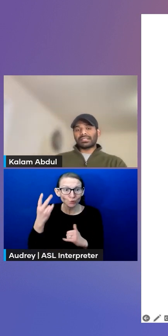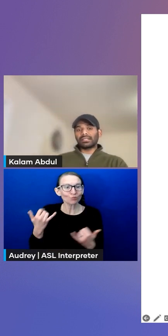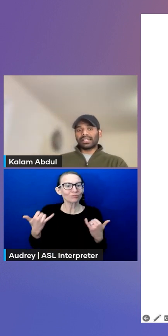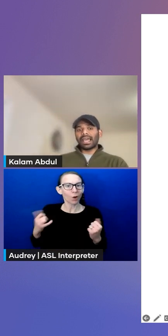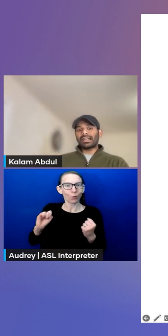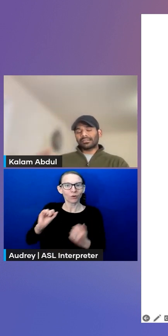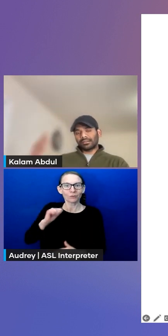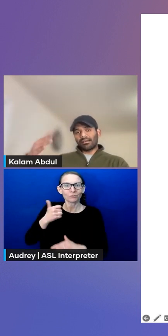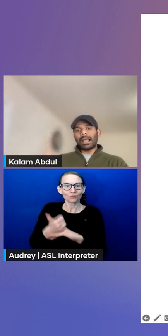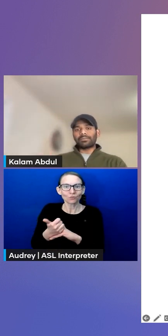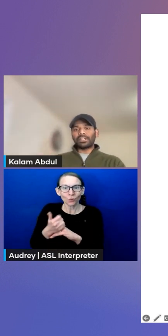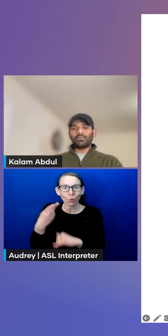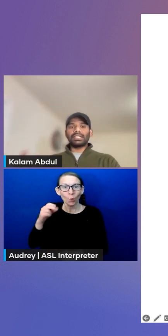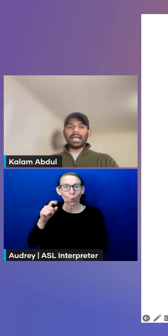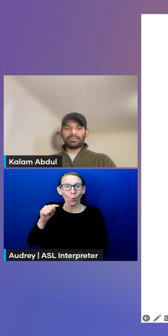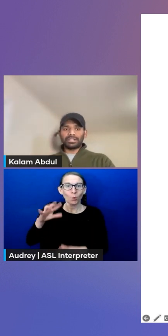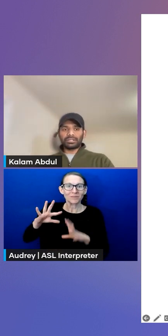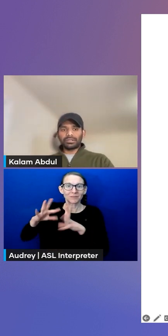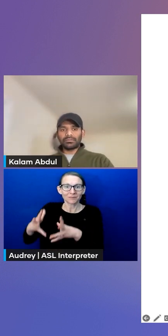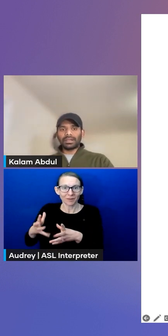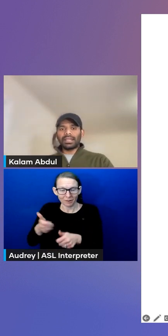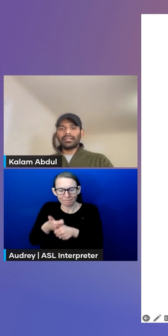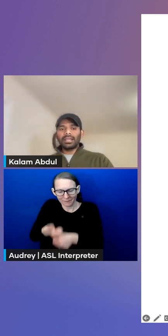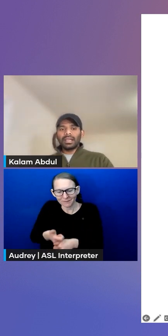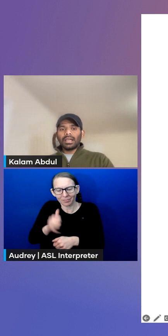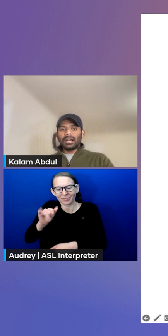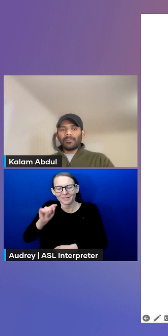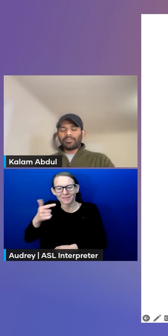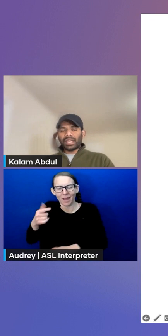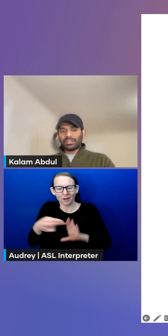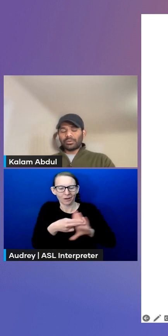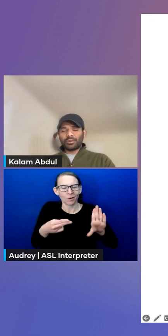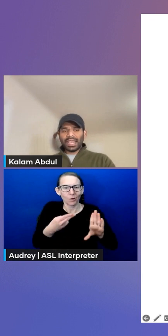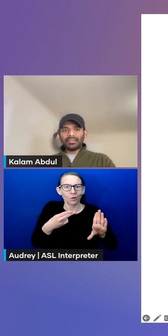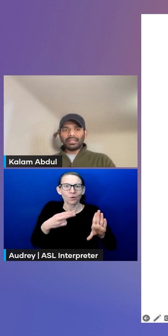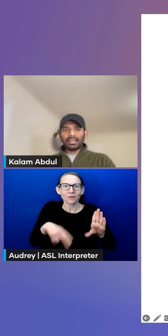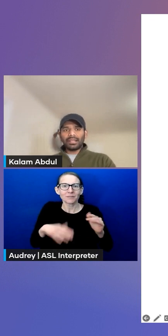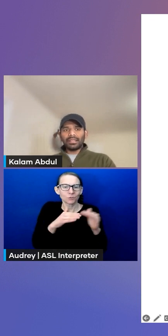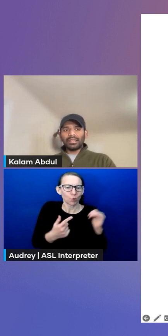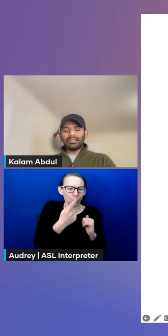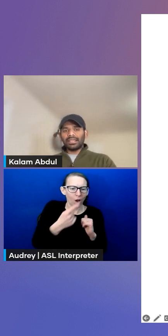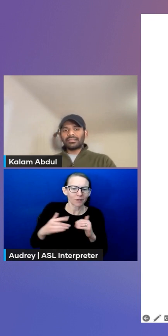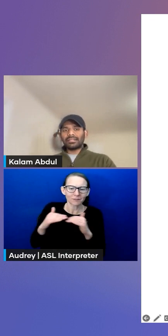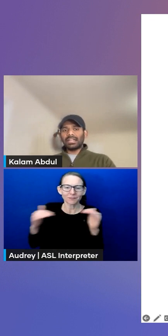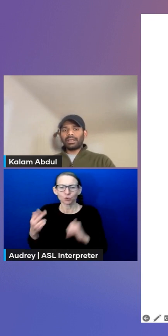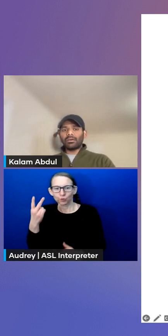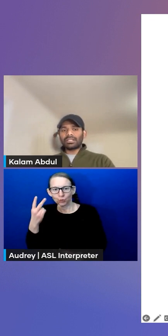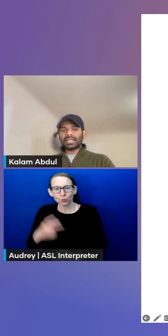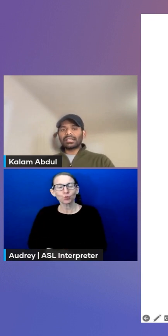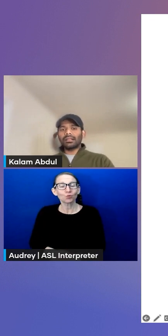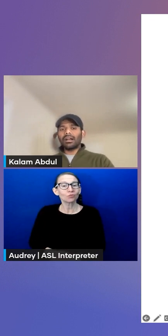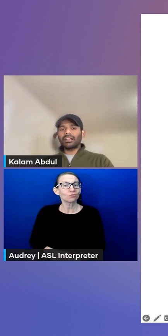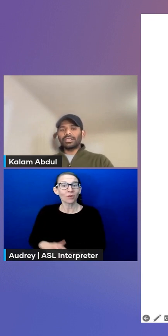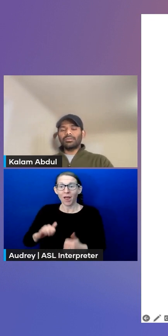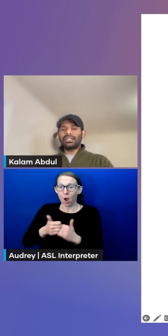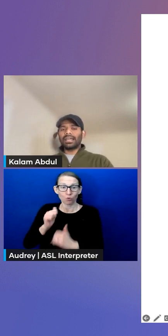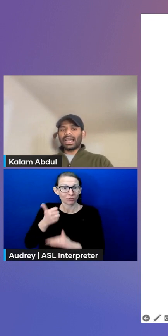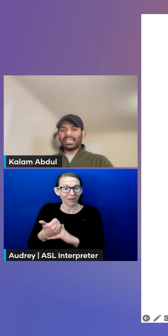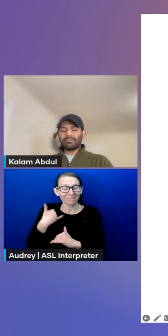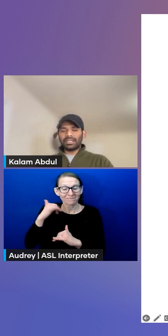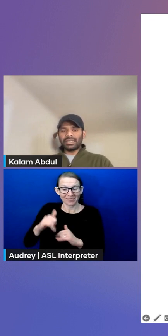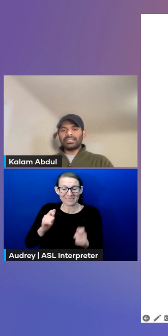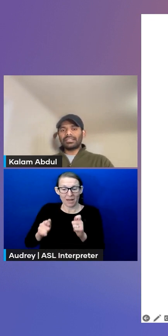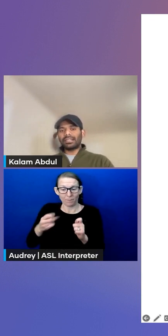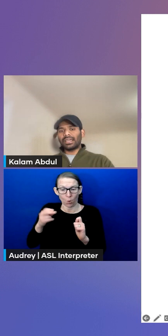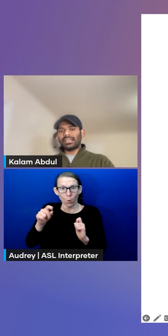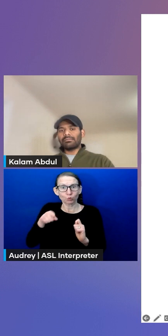sets based on the tags called app tier 1 and app tier 2, right? And to create this dynamic host catalog, you need